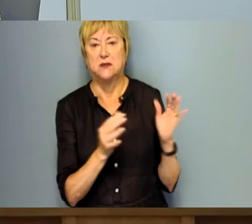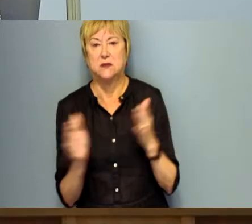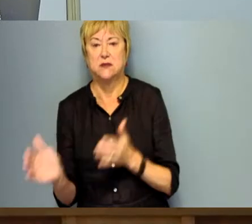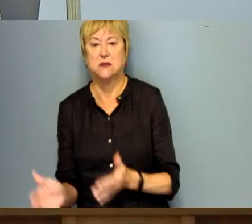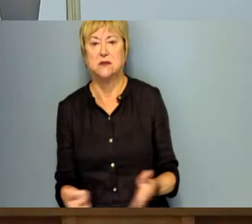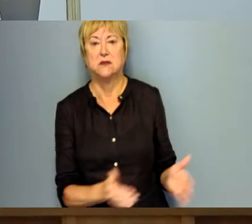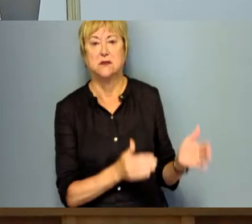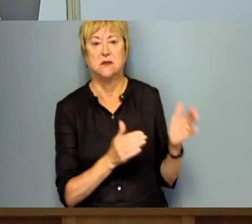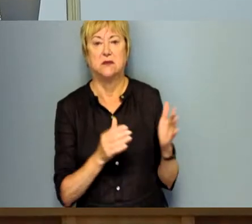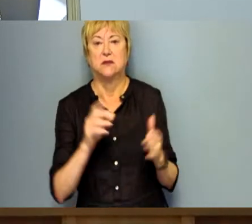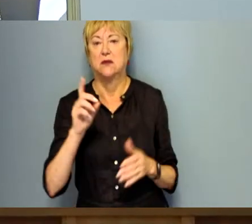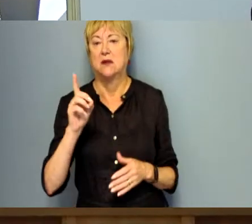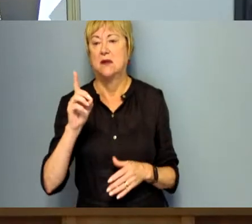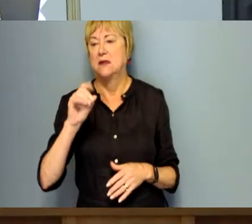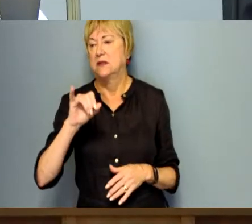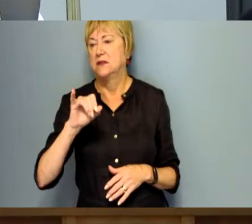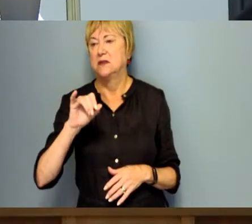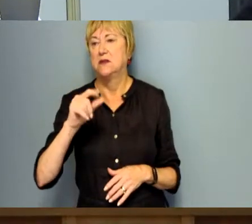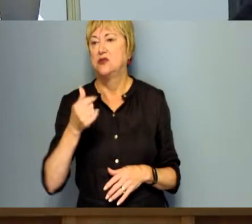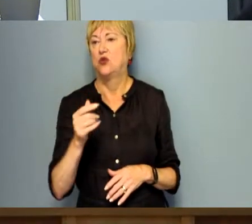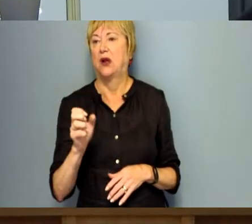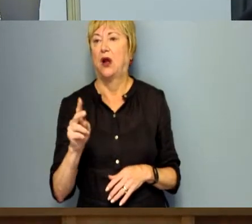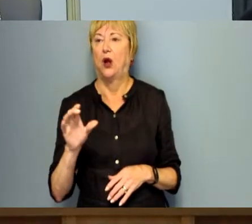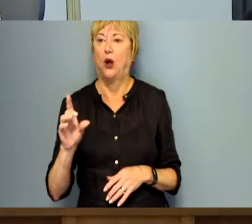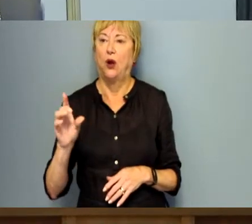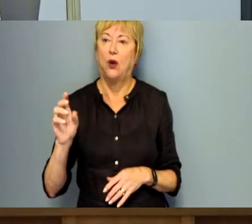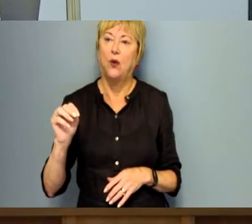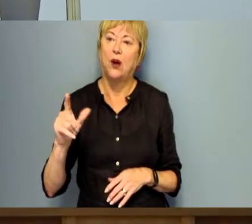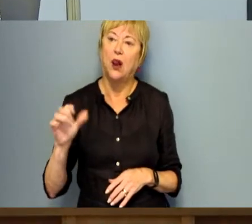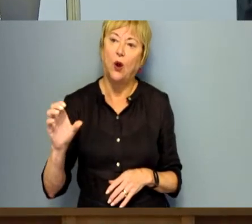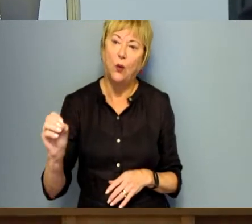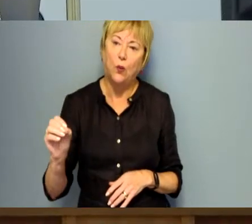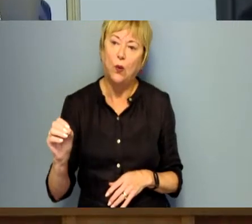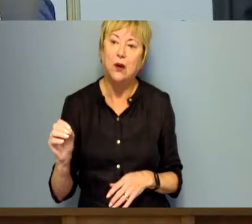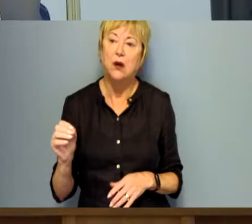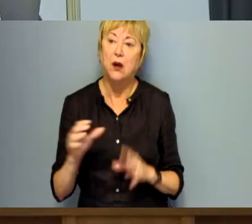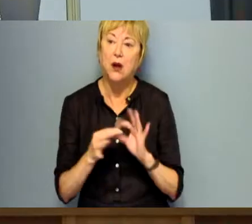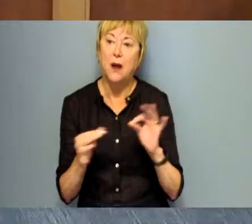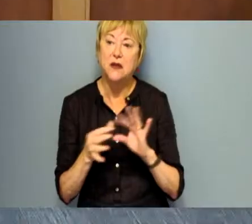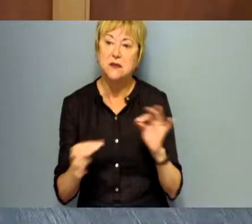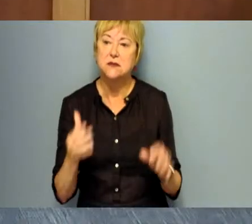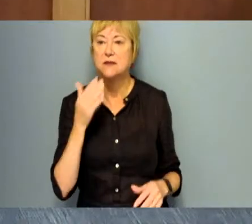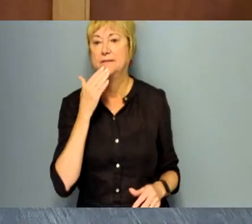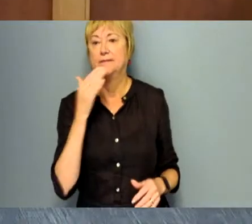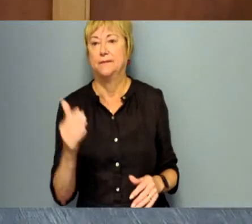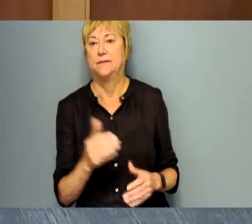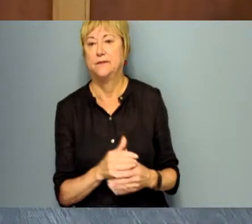Commissioner DiGirolamo, any comments? Yeah, thank you. Thank you, Mr. Chairman.